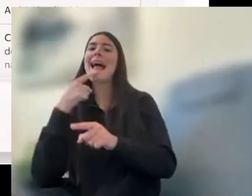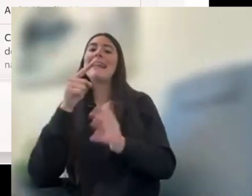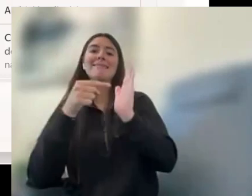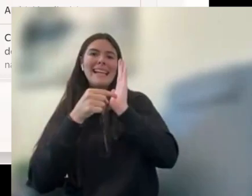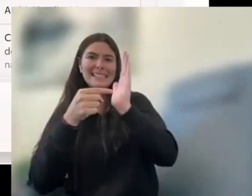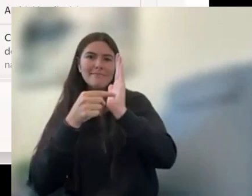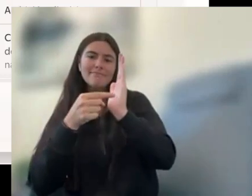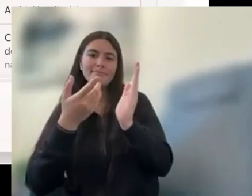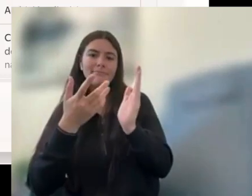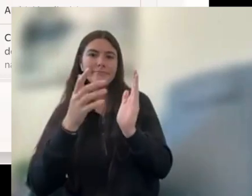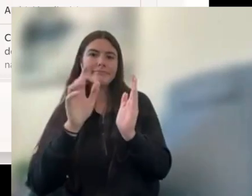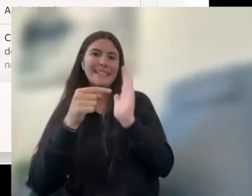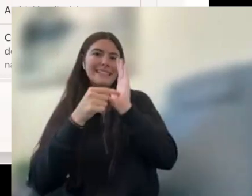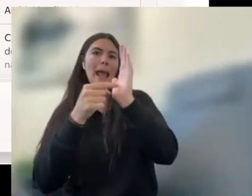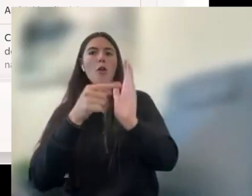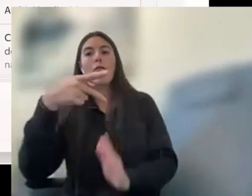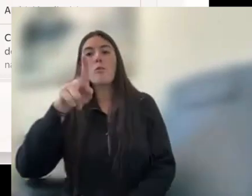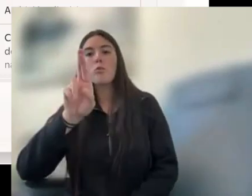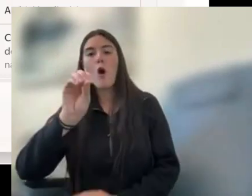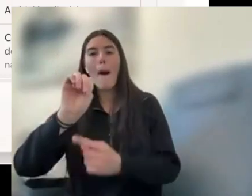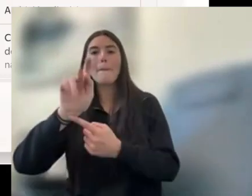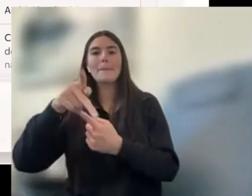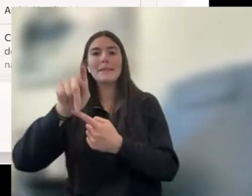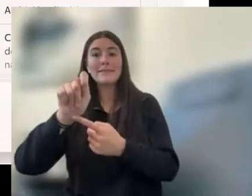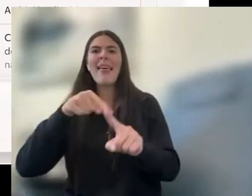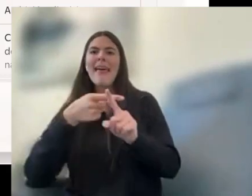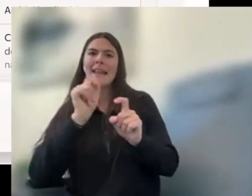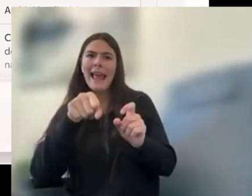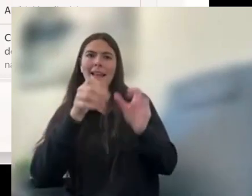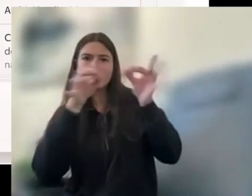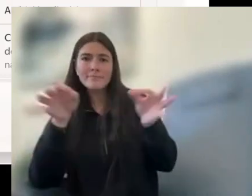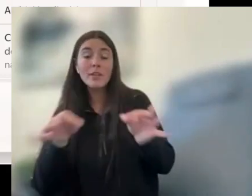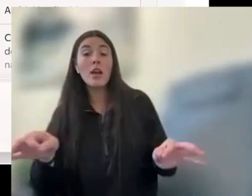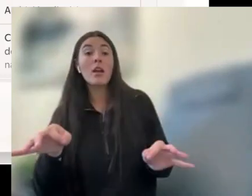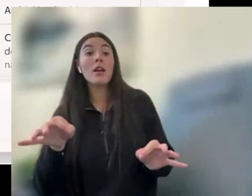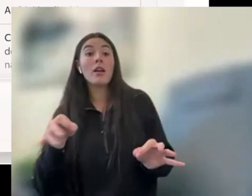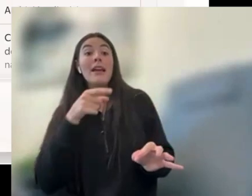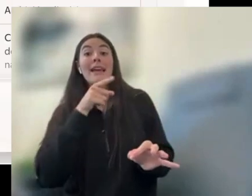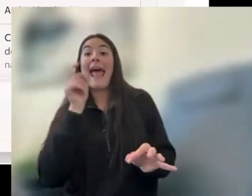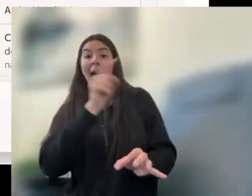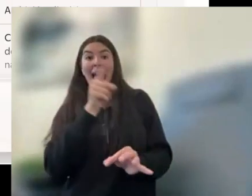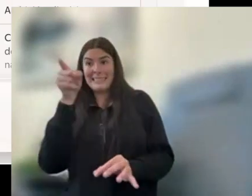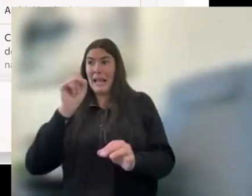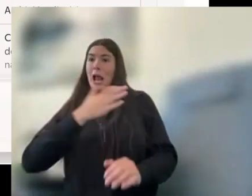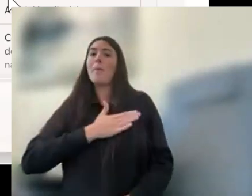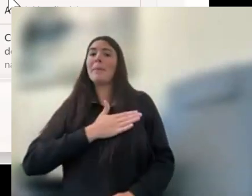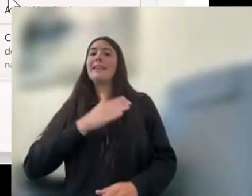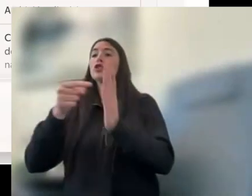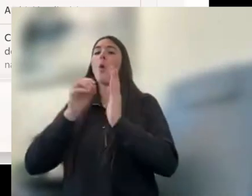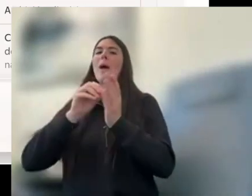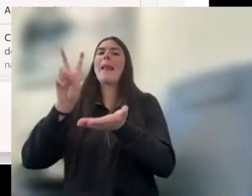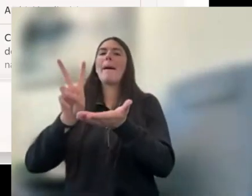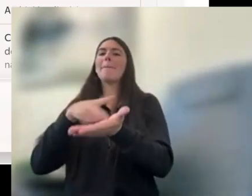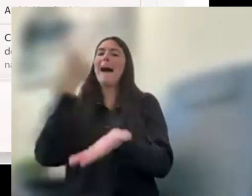key terms, phrases, and expressions and show them in a bilingual English to Spanish table. And I get